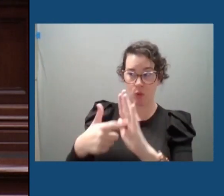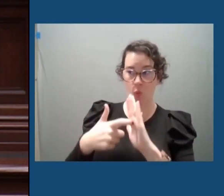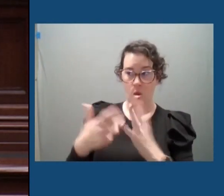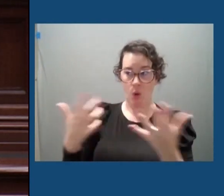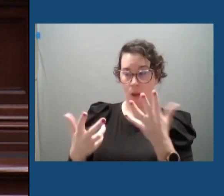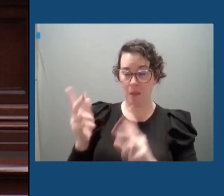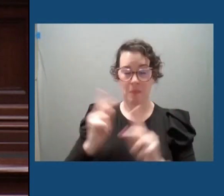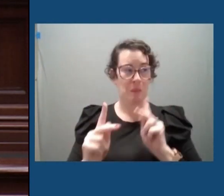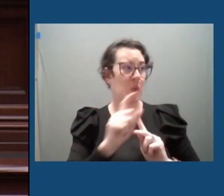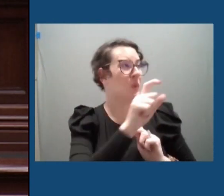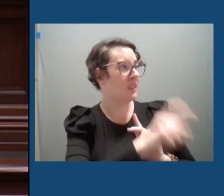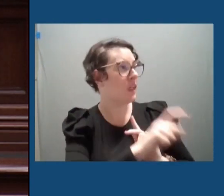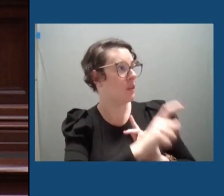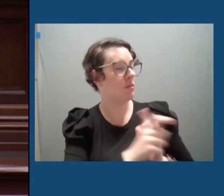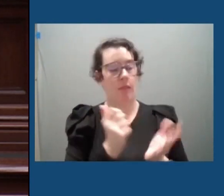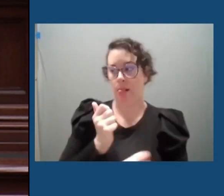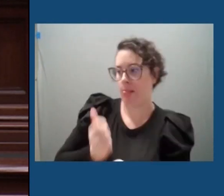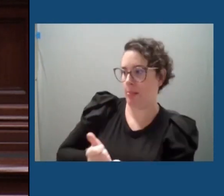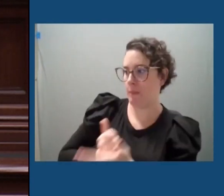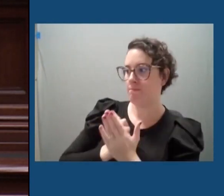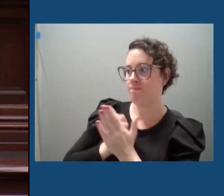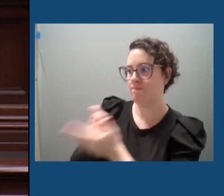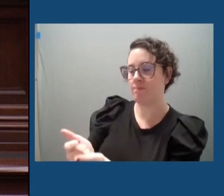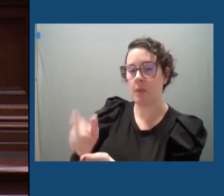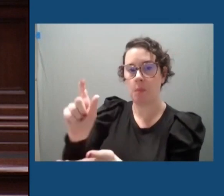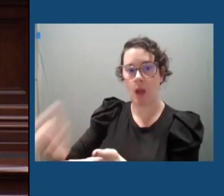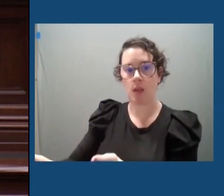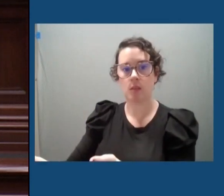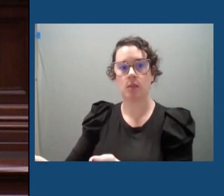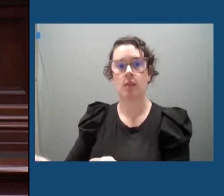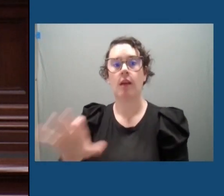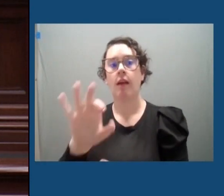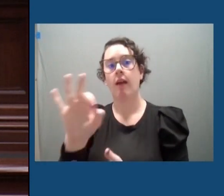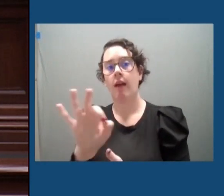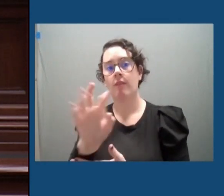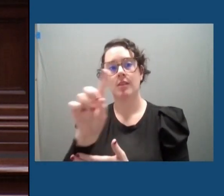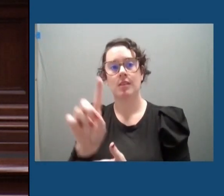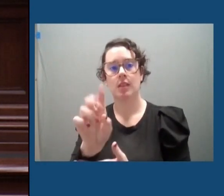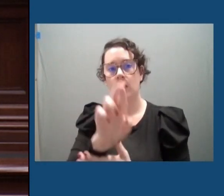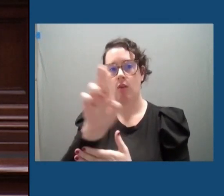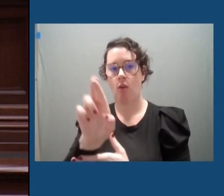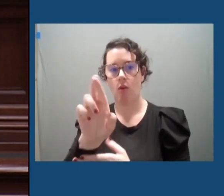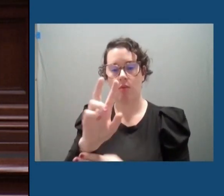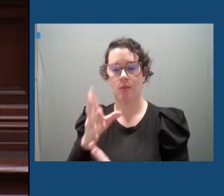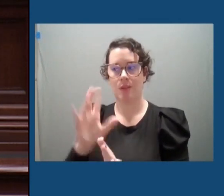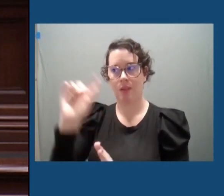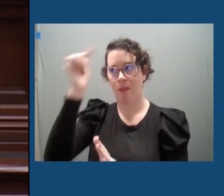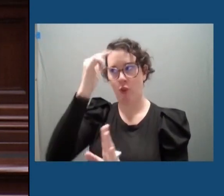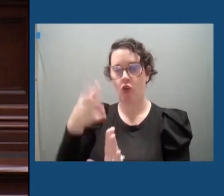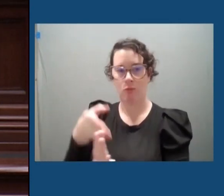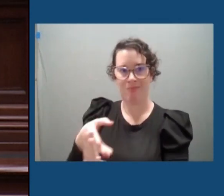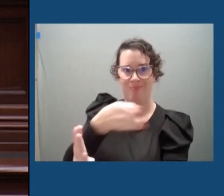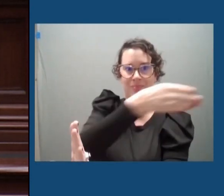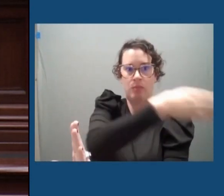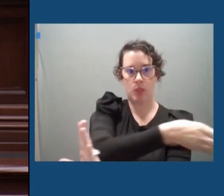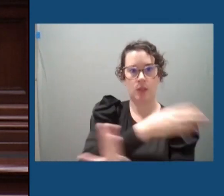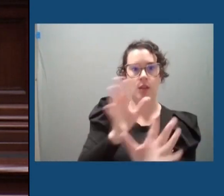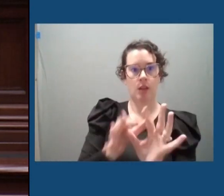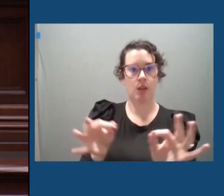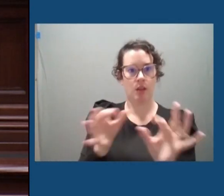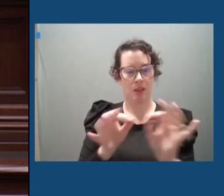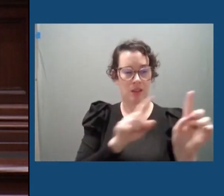need. Another one of my predecessors, FDR, said, "The test of our progress is